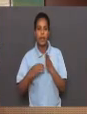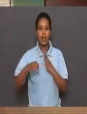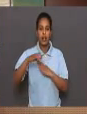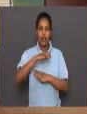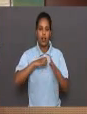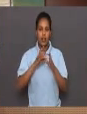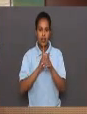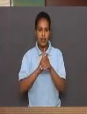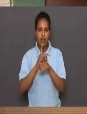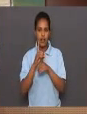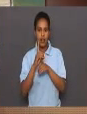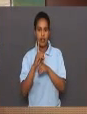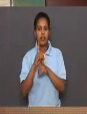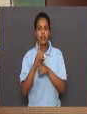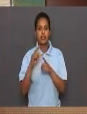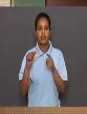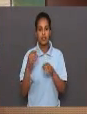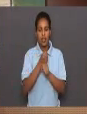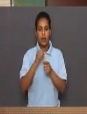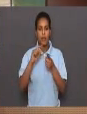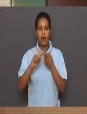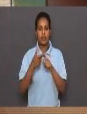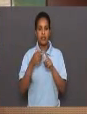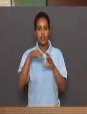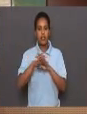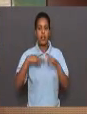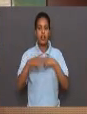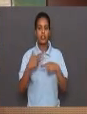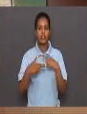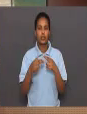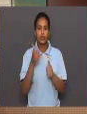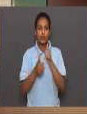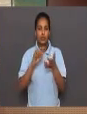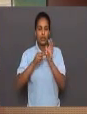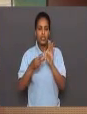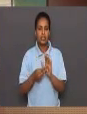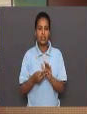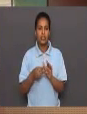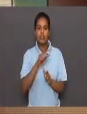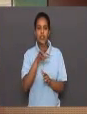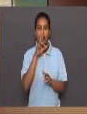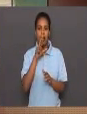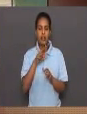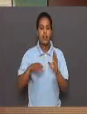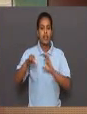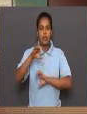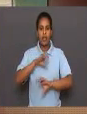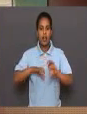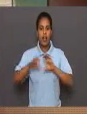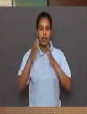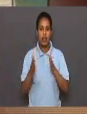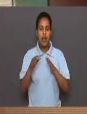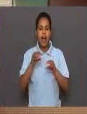Some electrodes directly take part in reactions, which means they